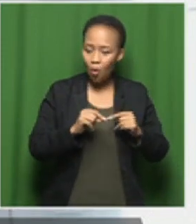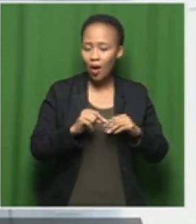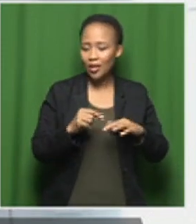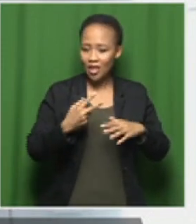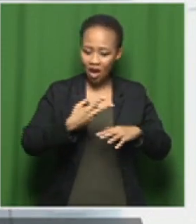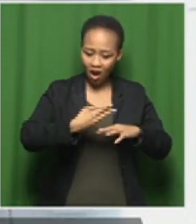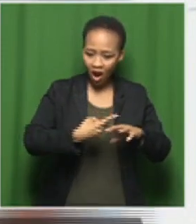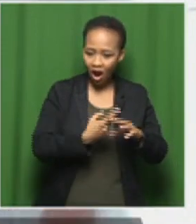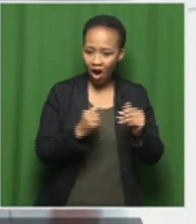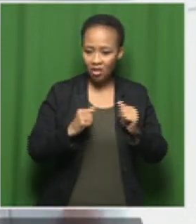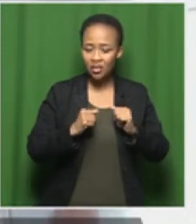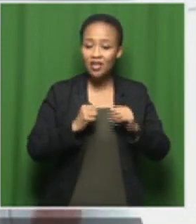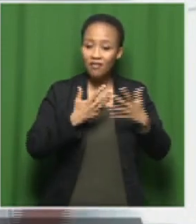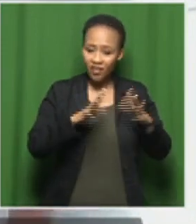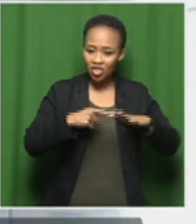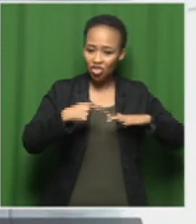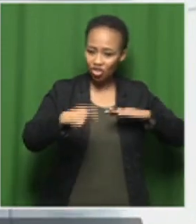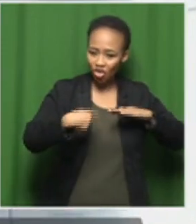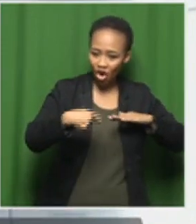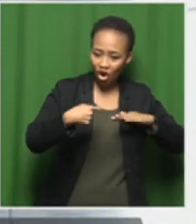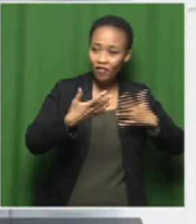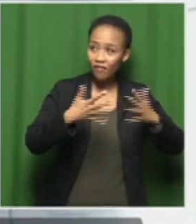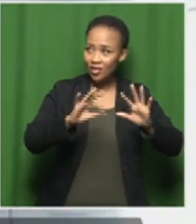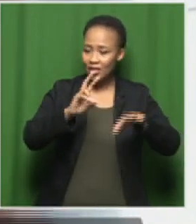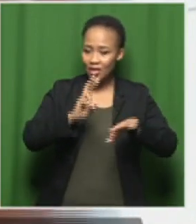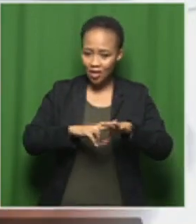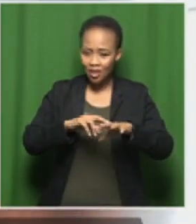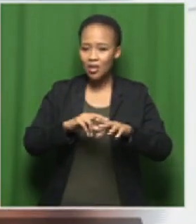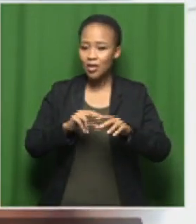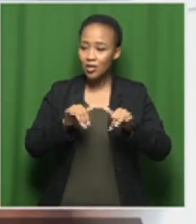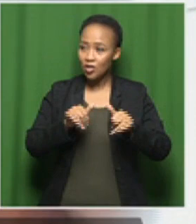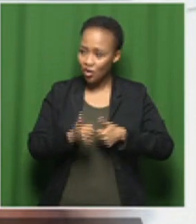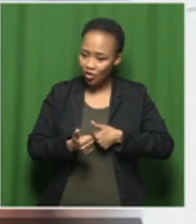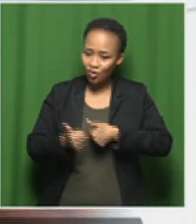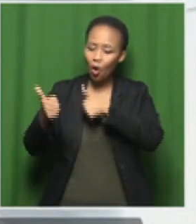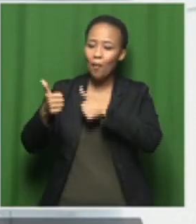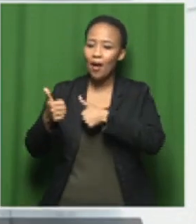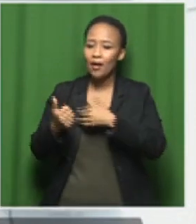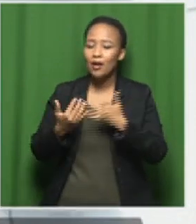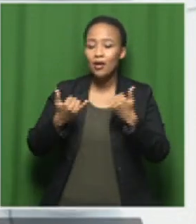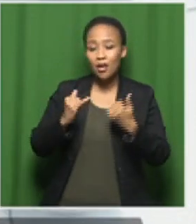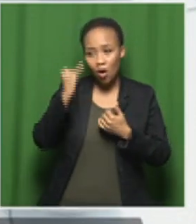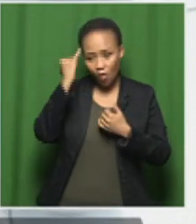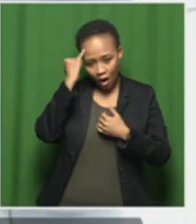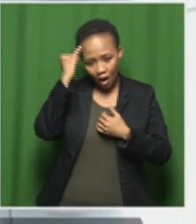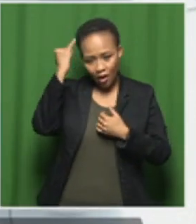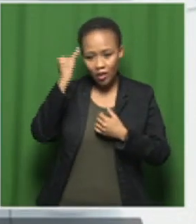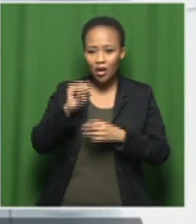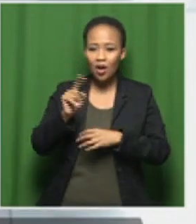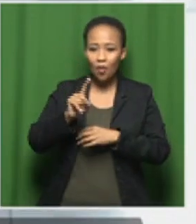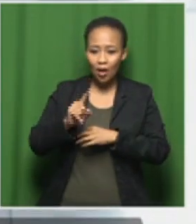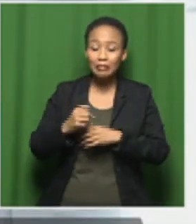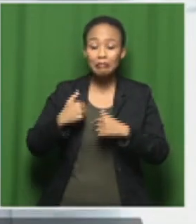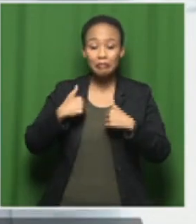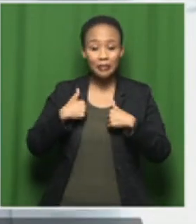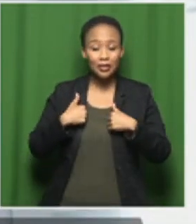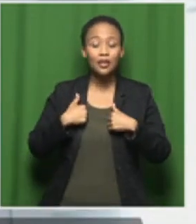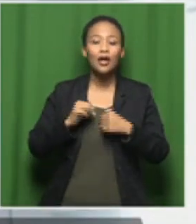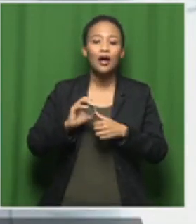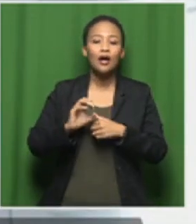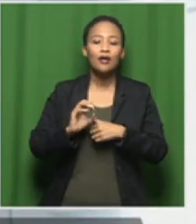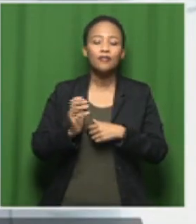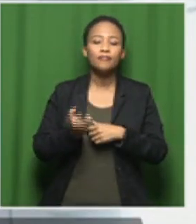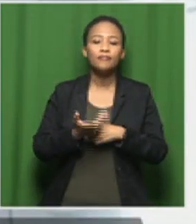then, shipped to wherever it needs to go. So by the time from ideation to when it gets into someone's hands,